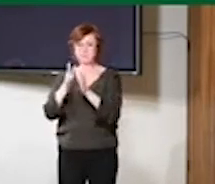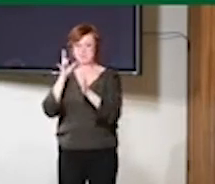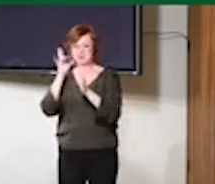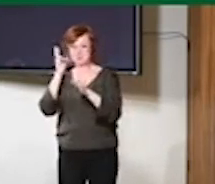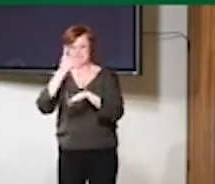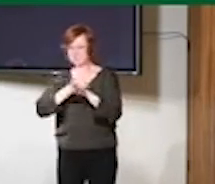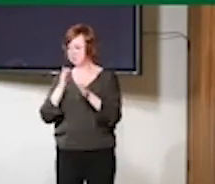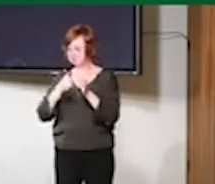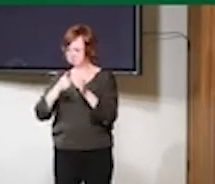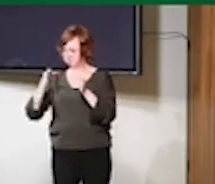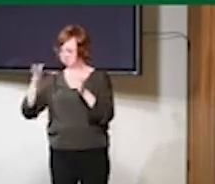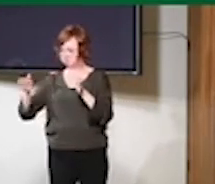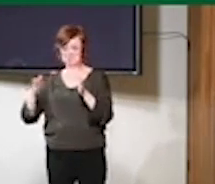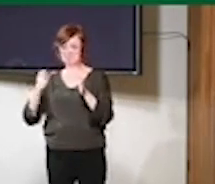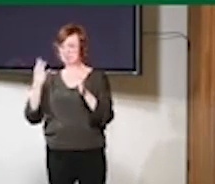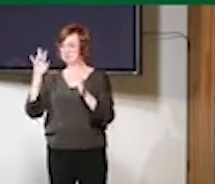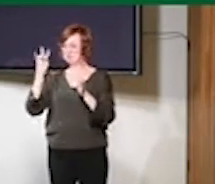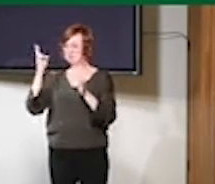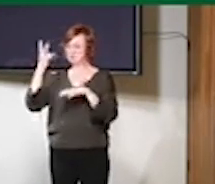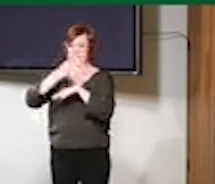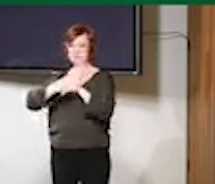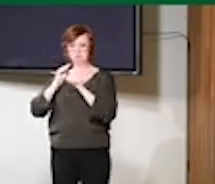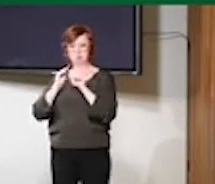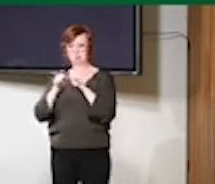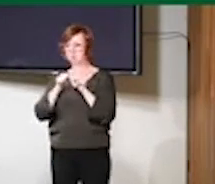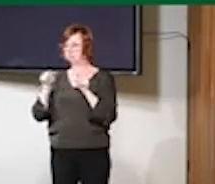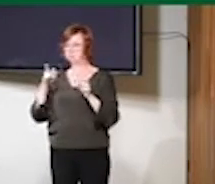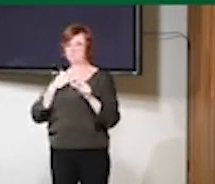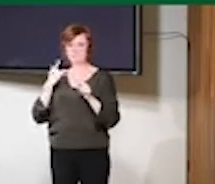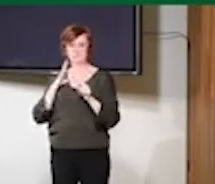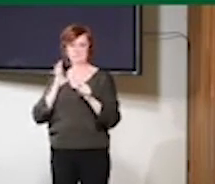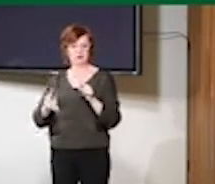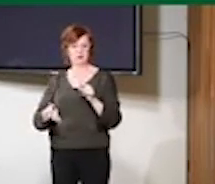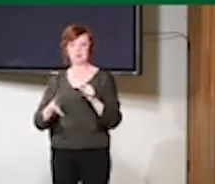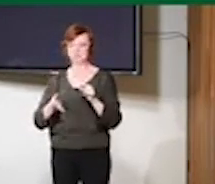are then declared